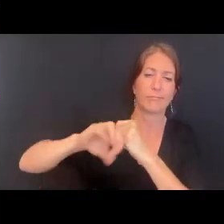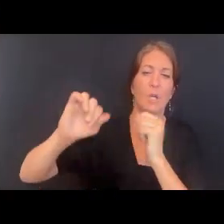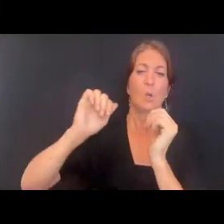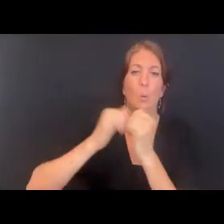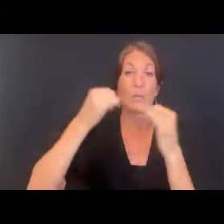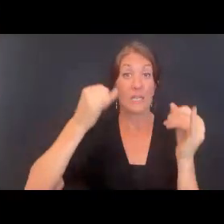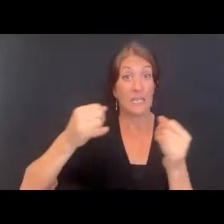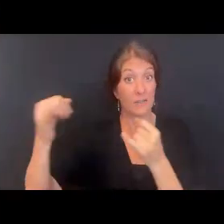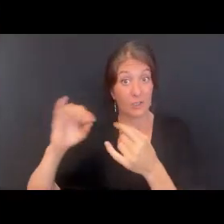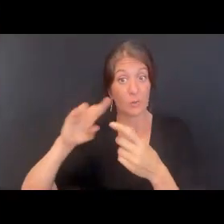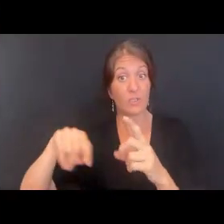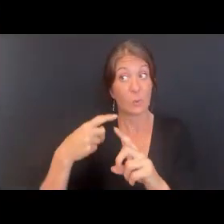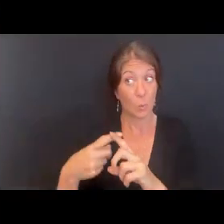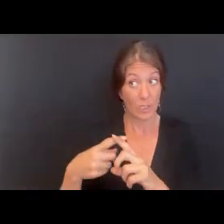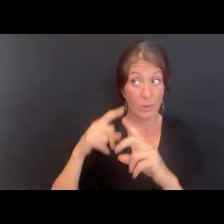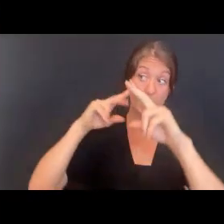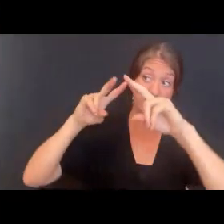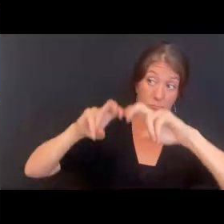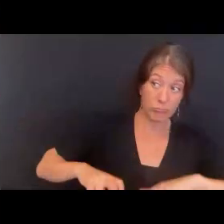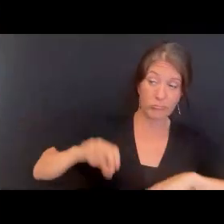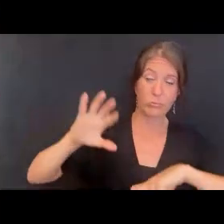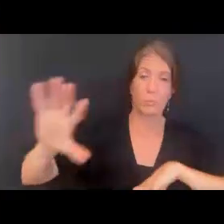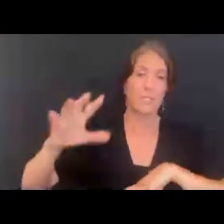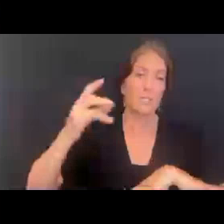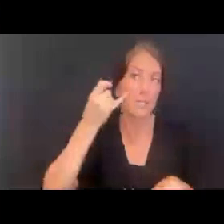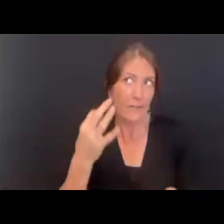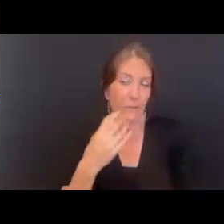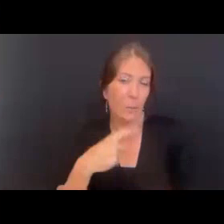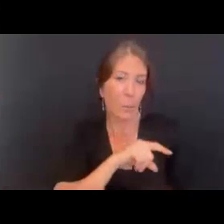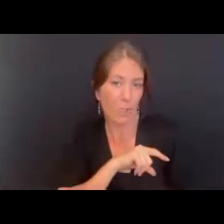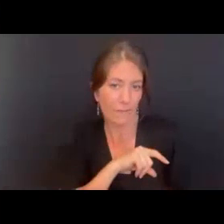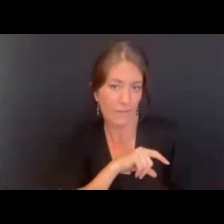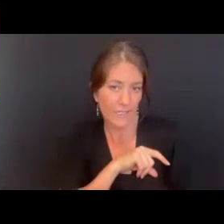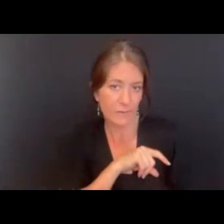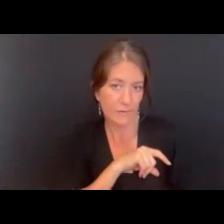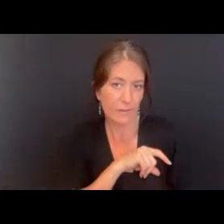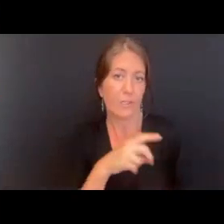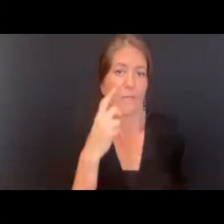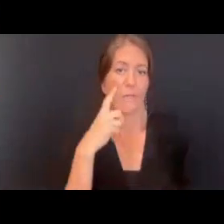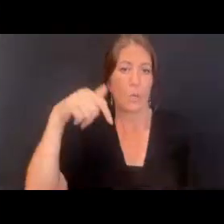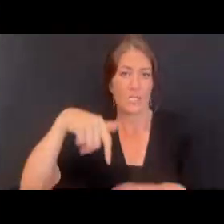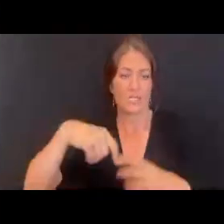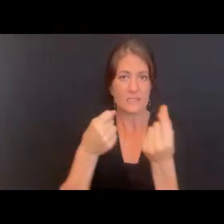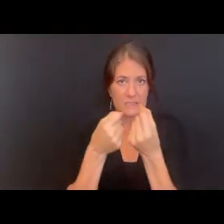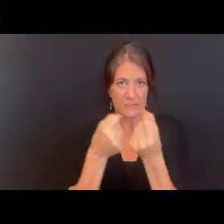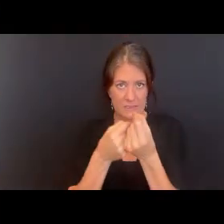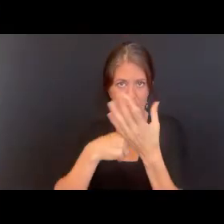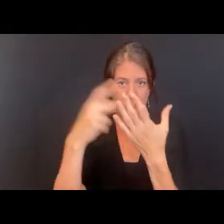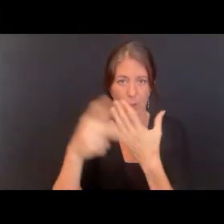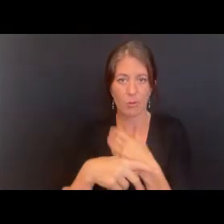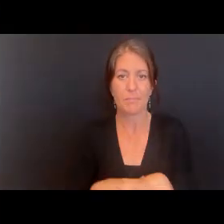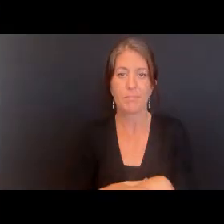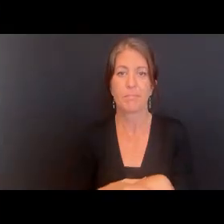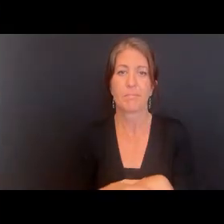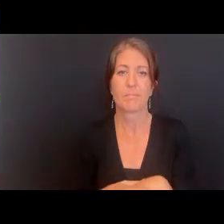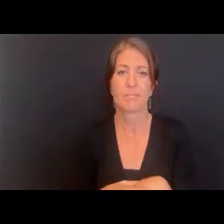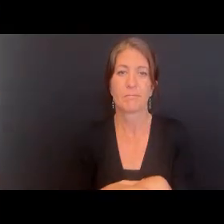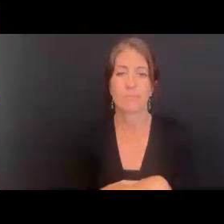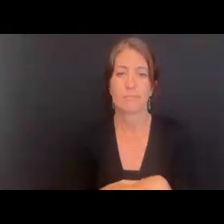time of their eligibility assessments completed so they can contract the administrative case manager for assistance, a map with the